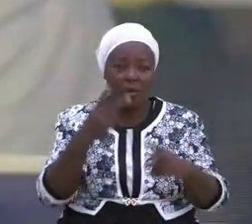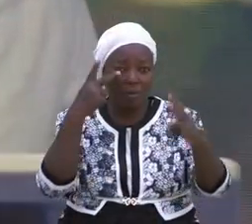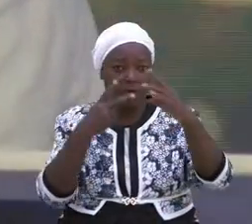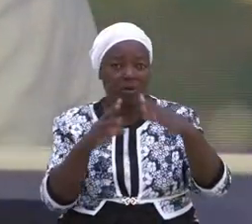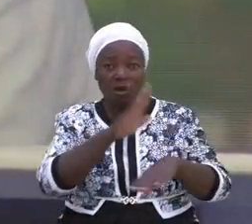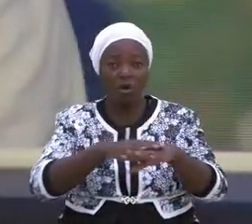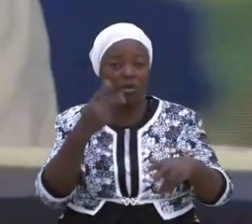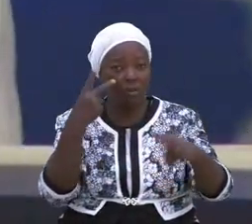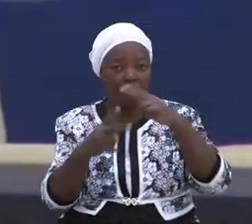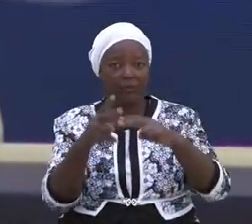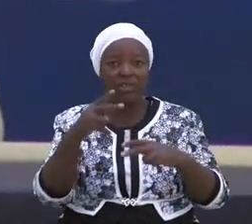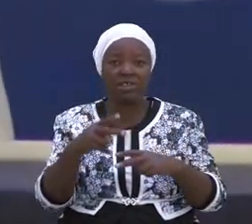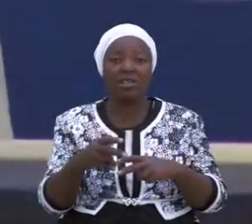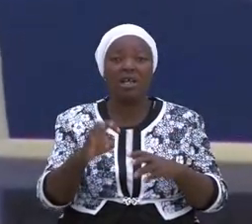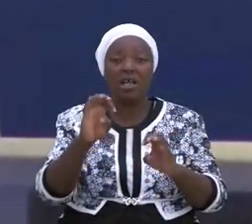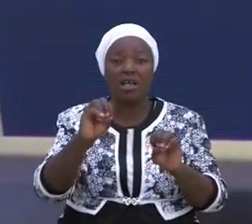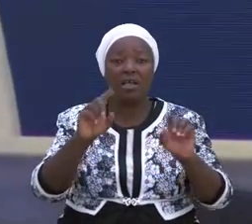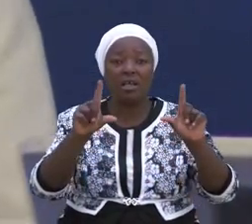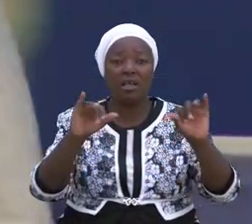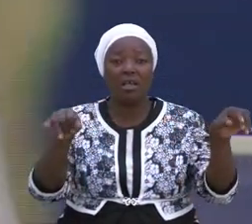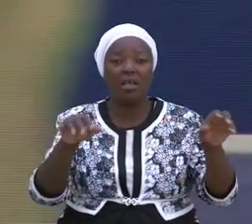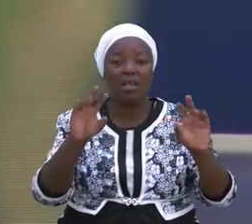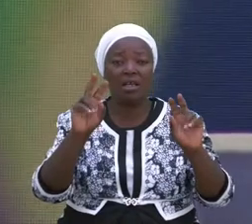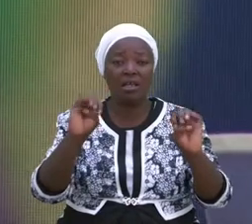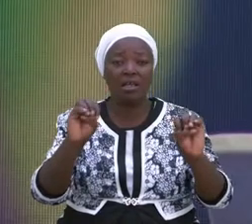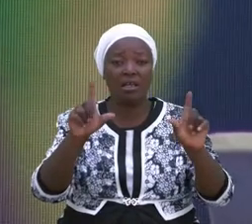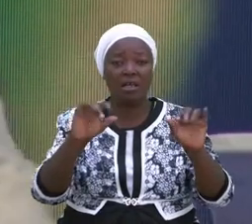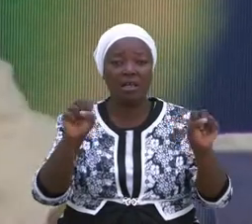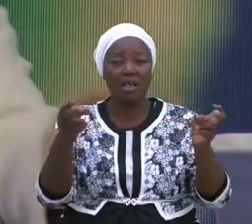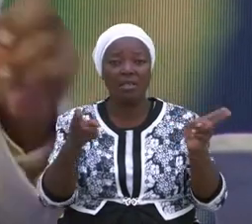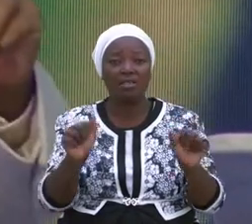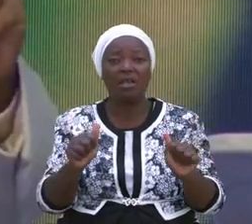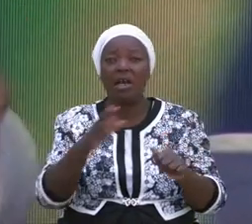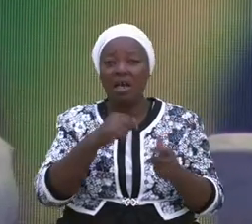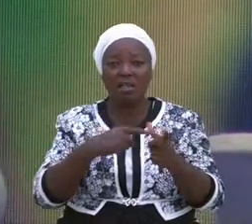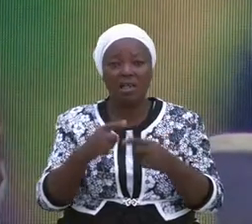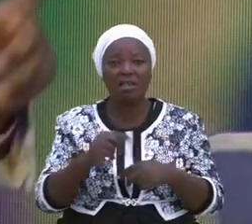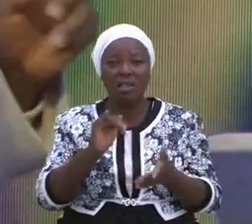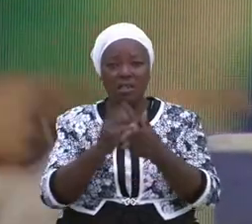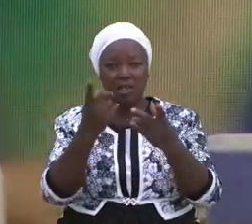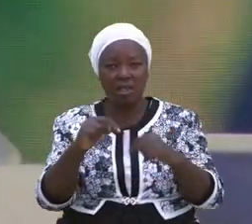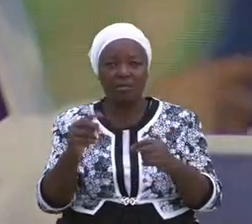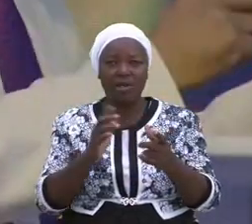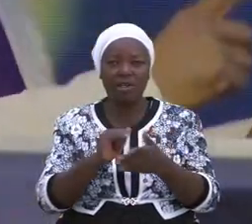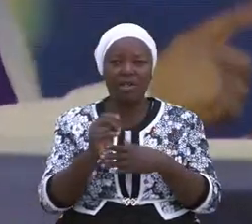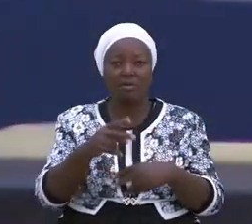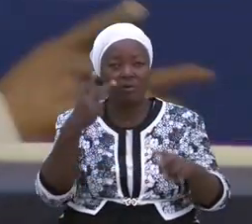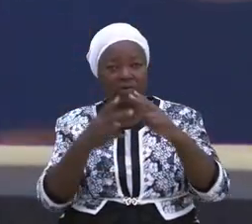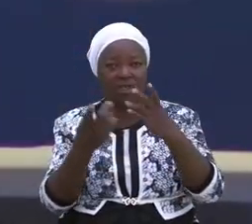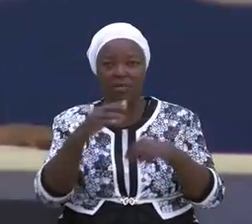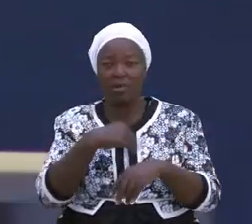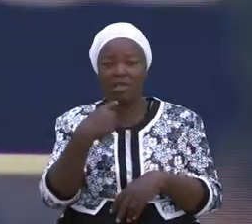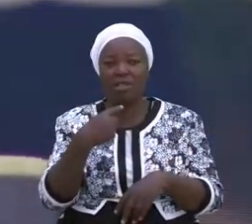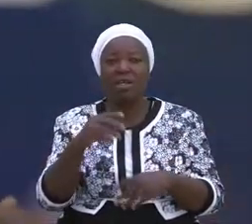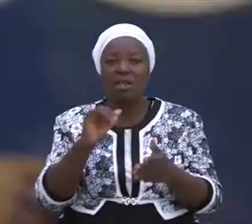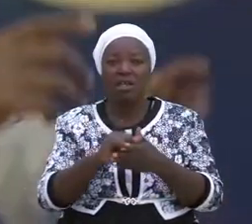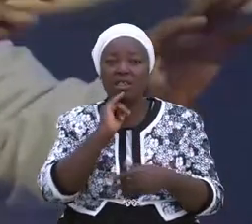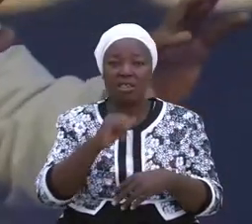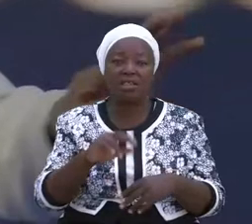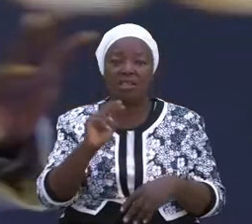will pray. And then prophecy came and said, that's in 2 Kings chapter 3, verses 17 and